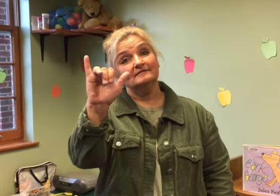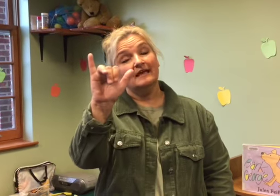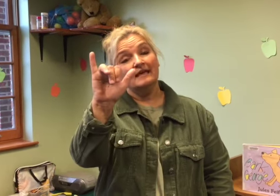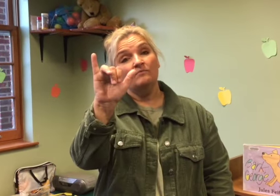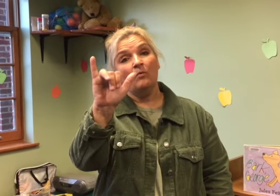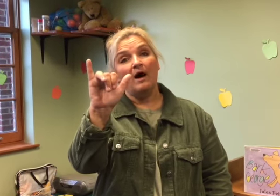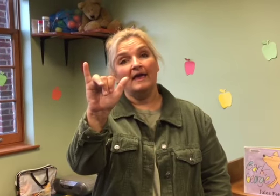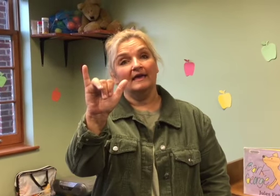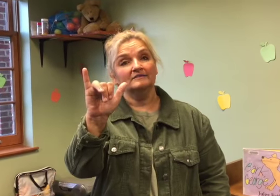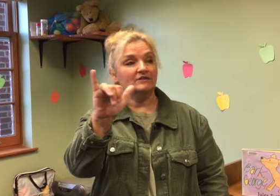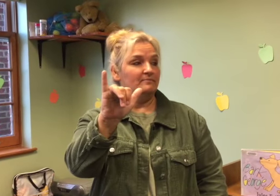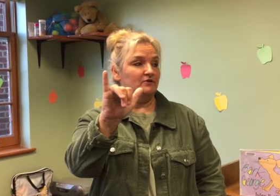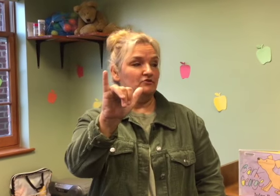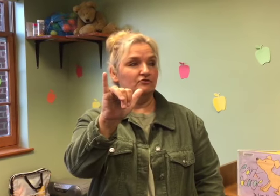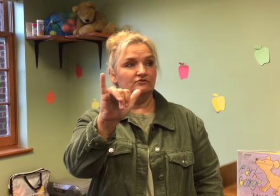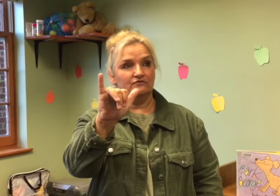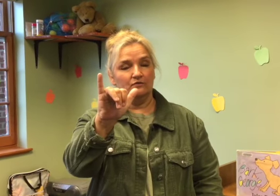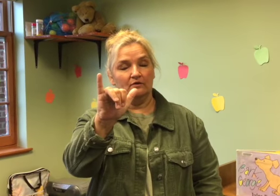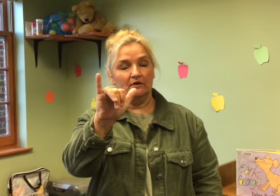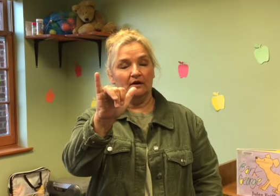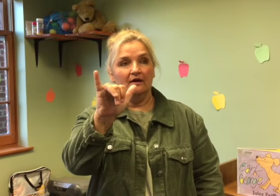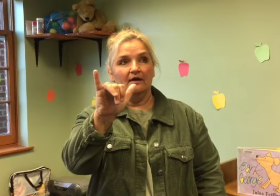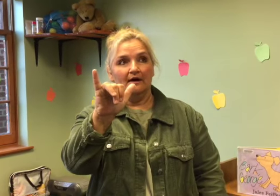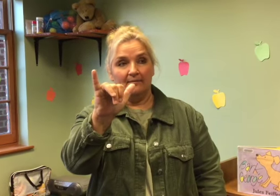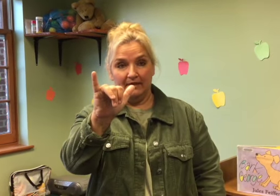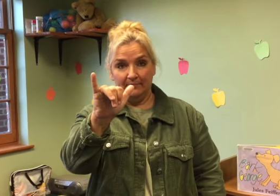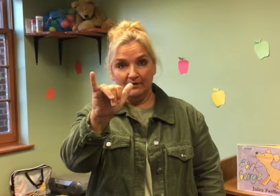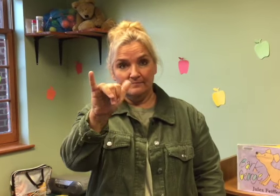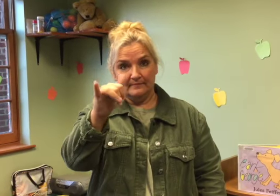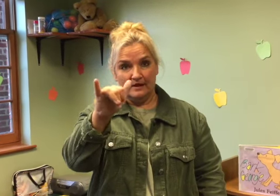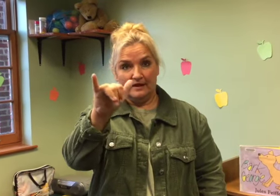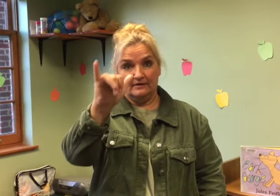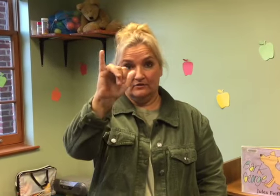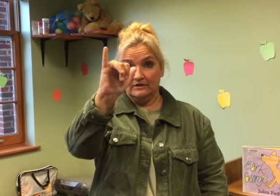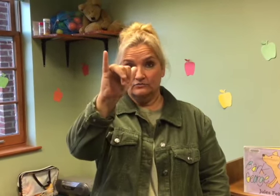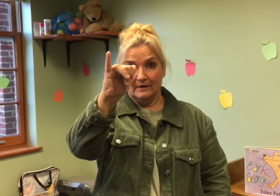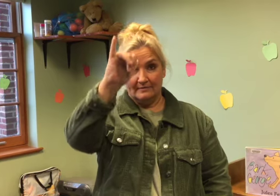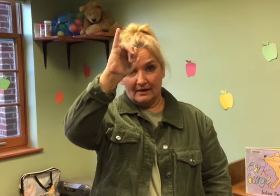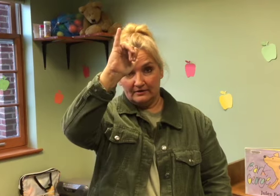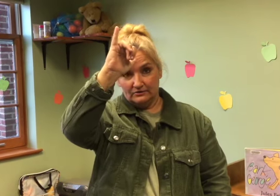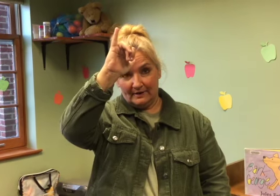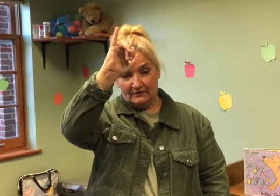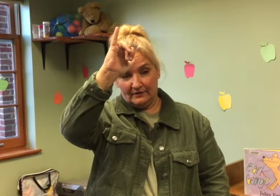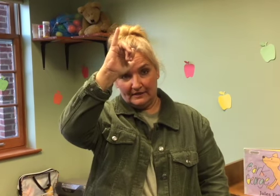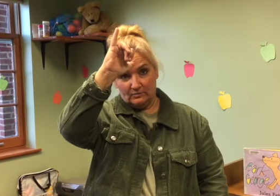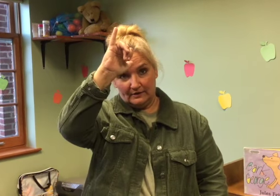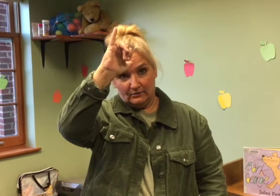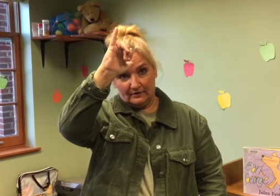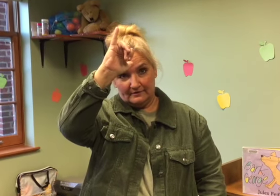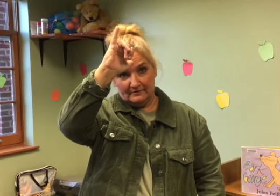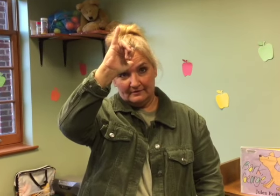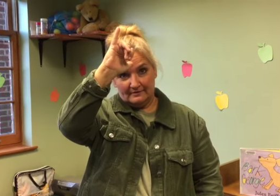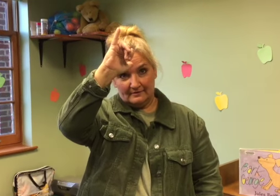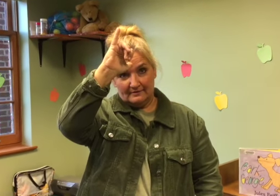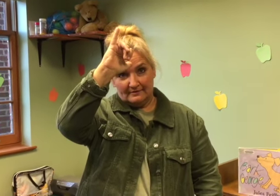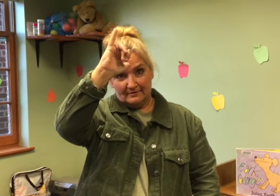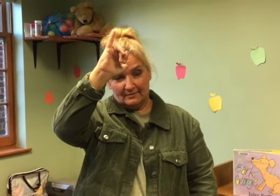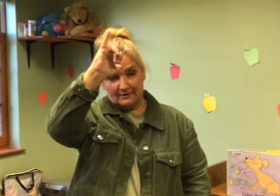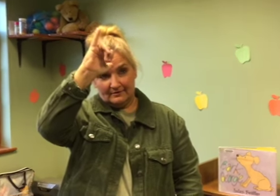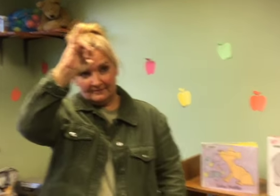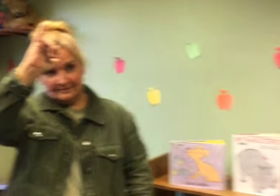take that same Y hand shape that you used for hippo, and Yep. you only use one of them now because your Rhino only has one. Oh